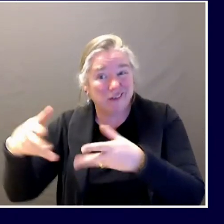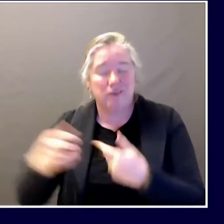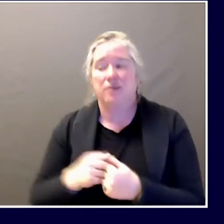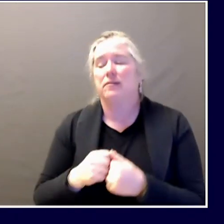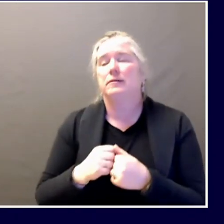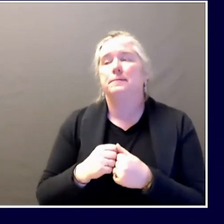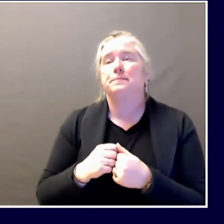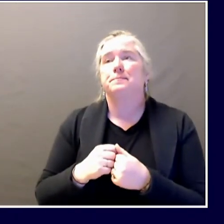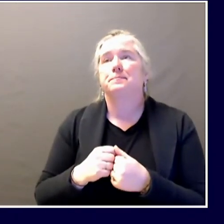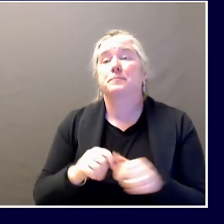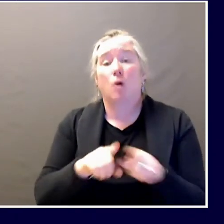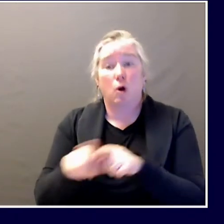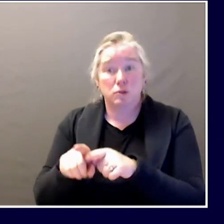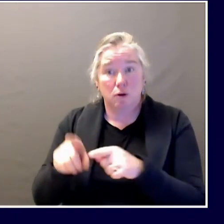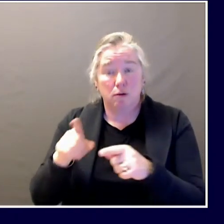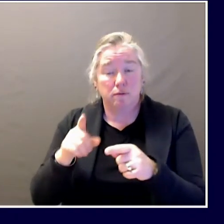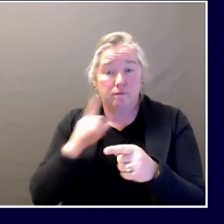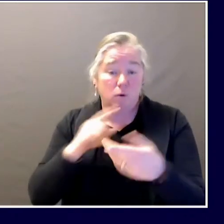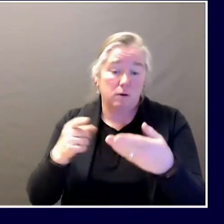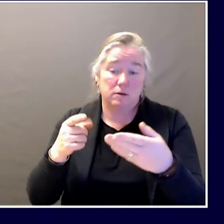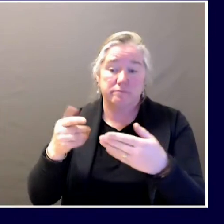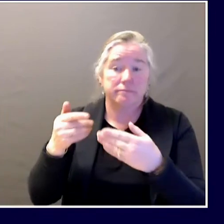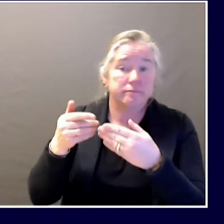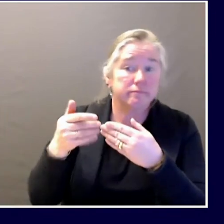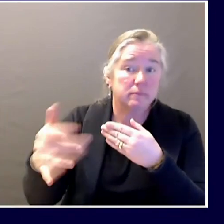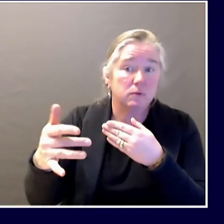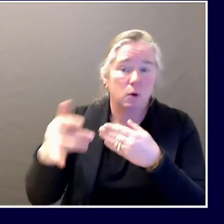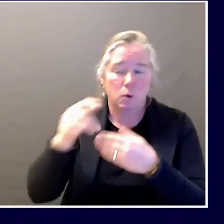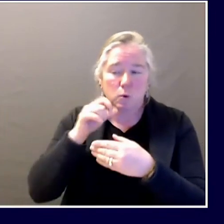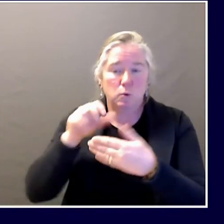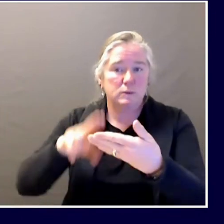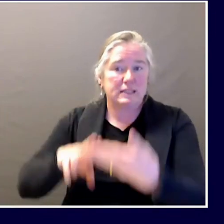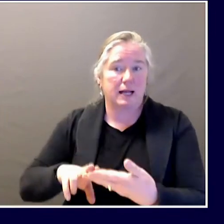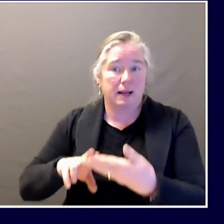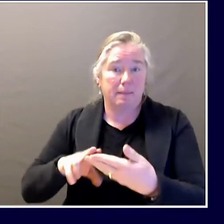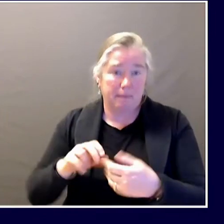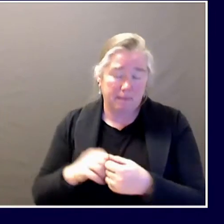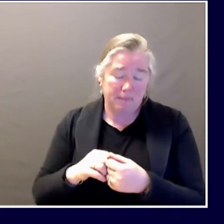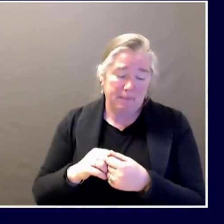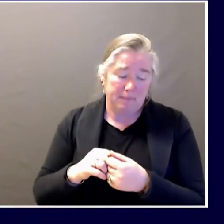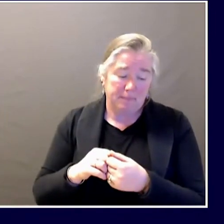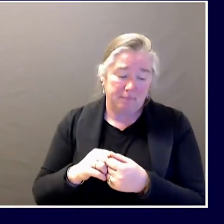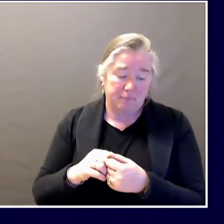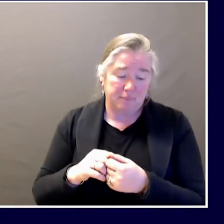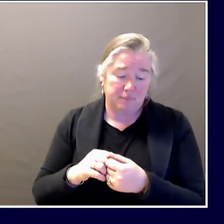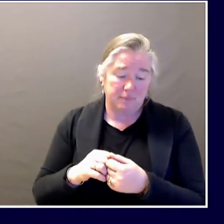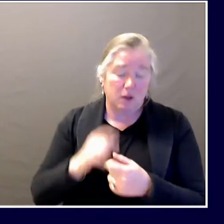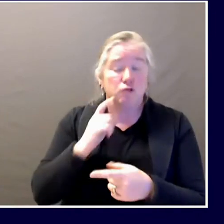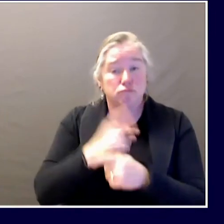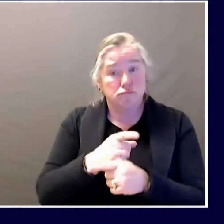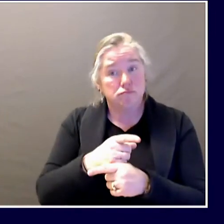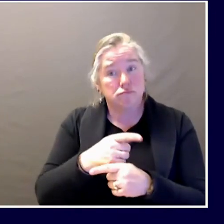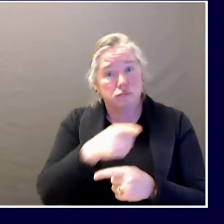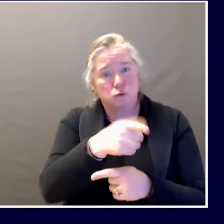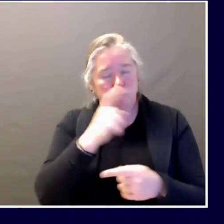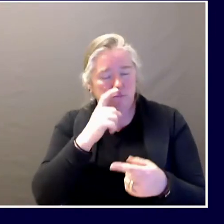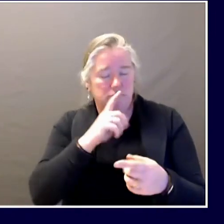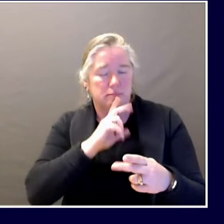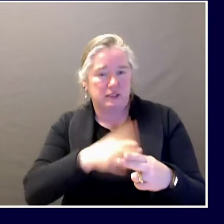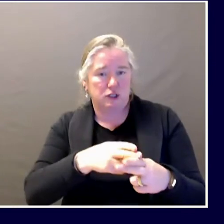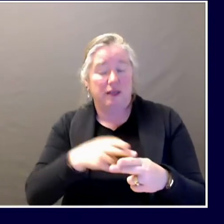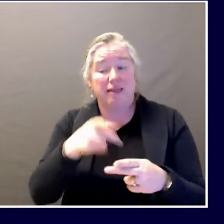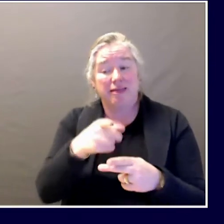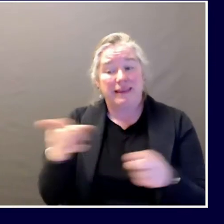scheduling out into the future. And as you noted, we have requested that these larger public-facing